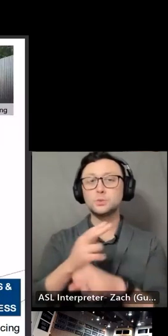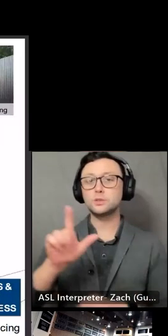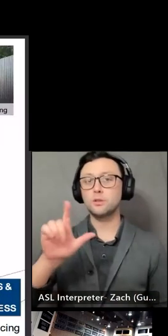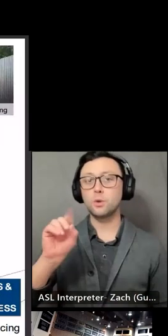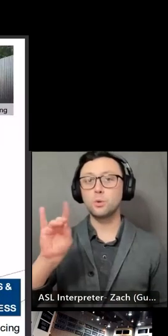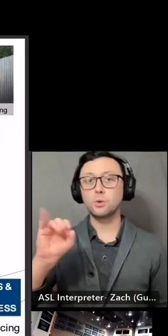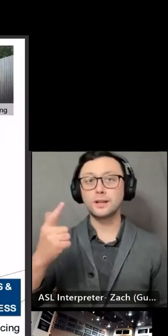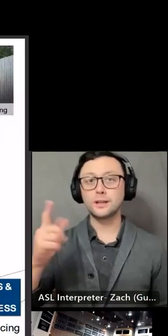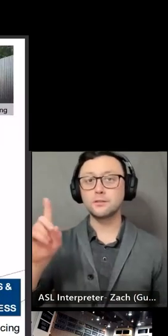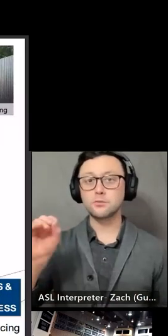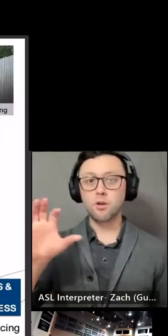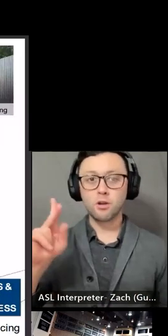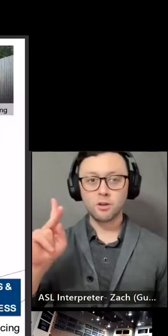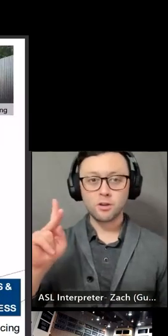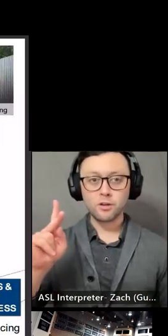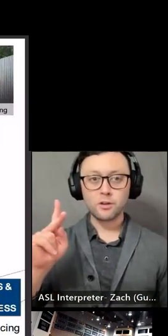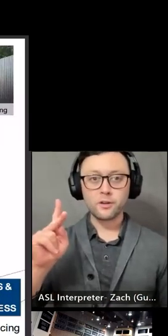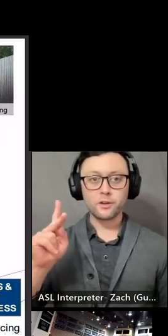back,